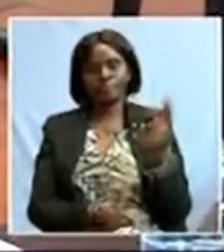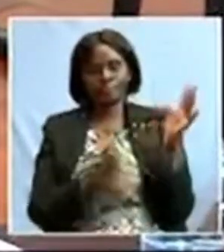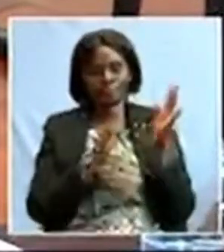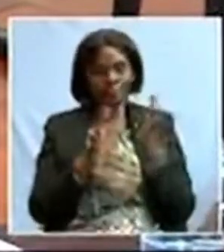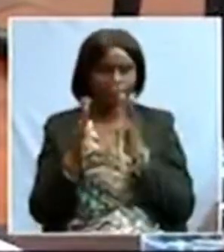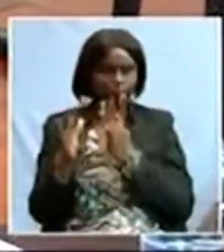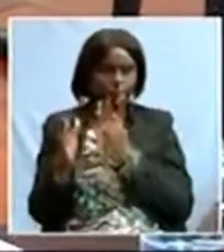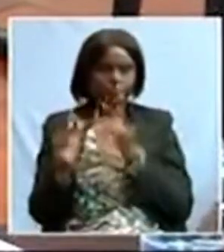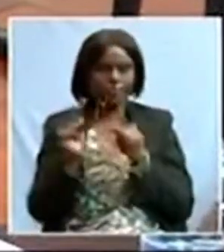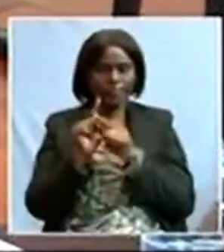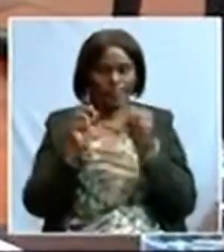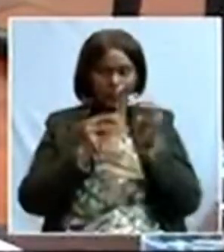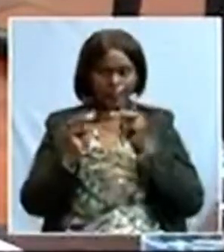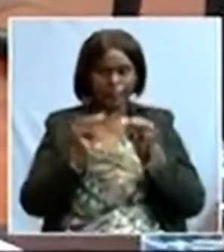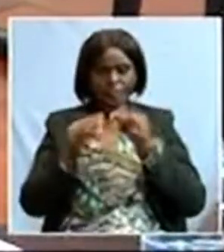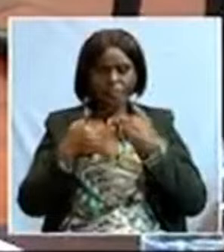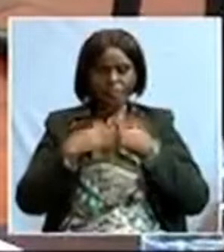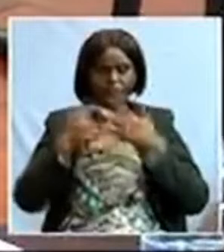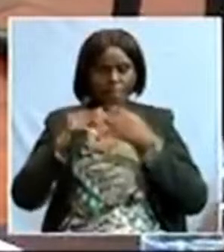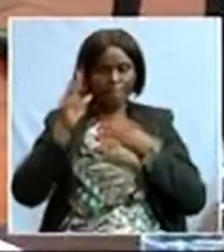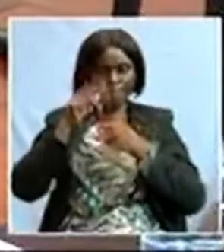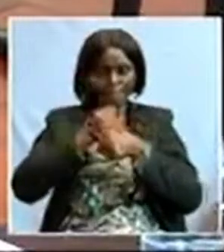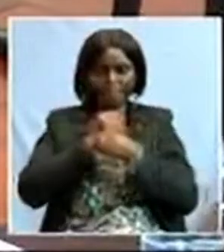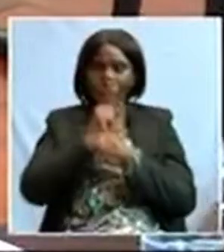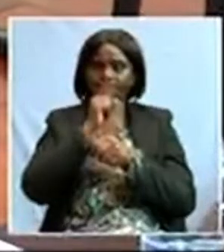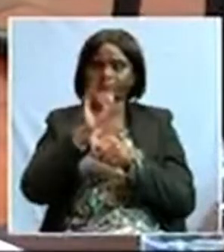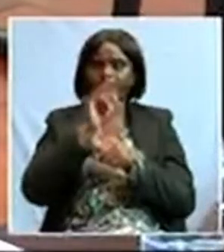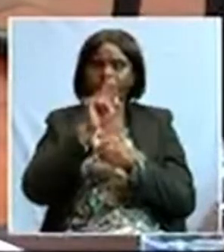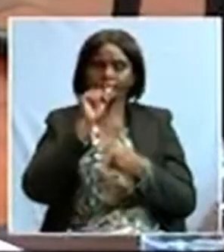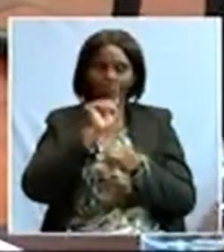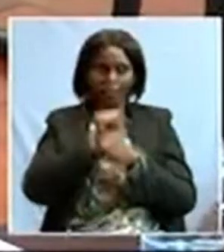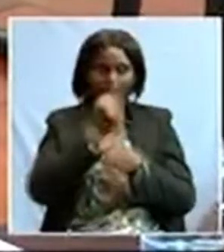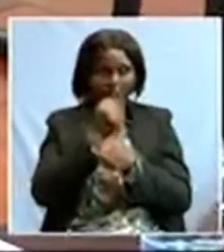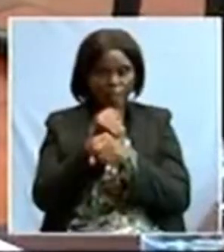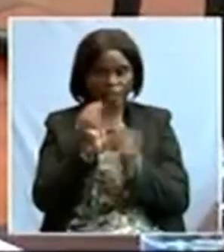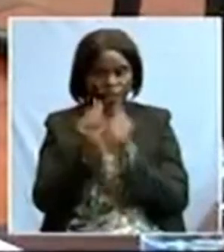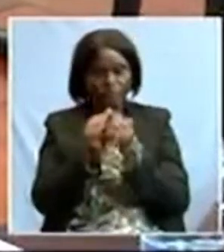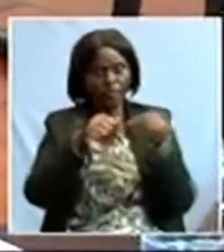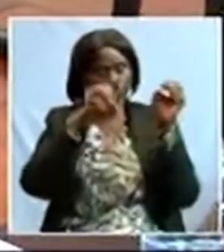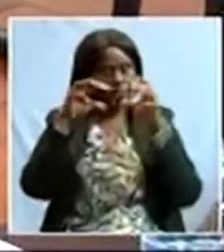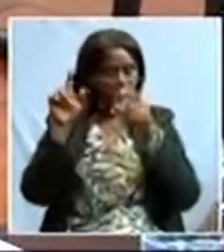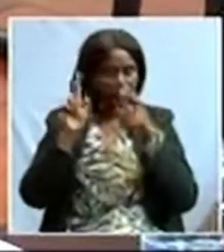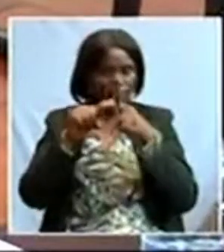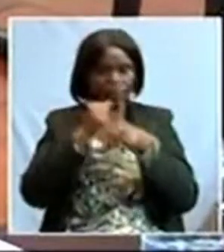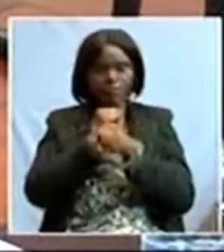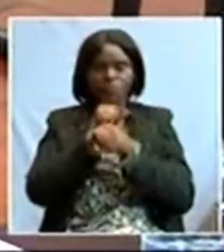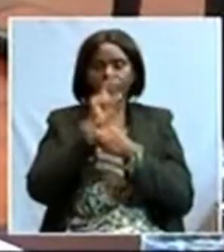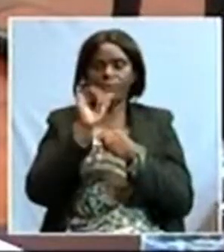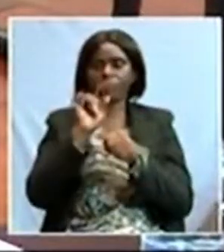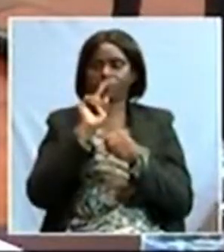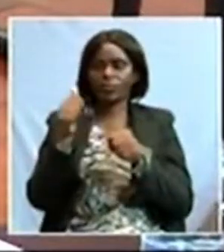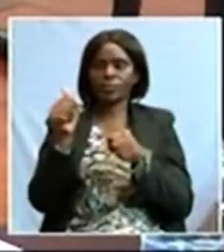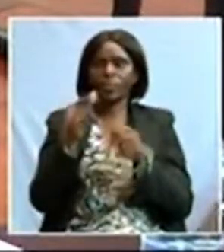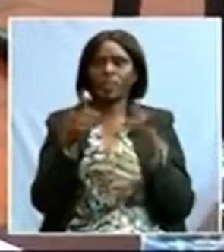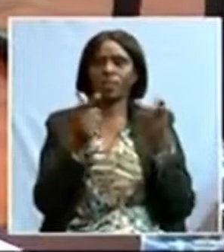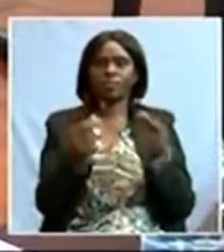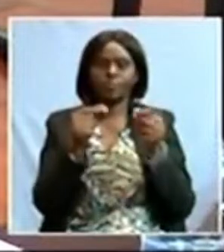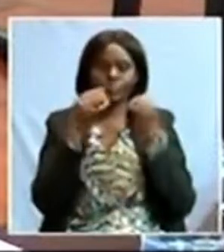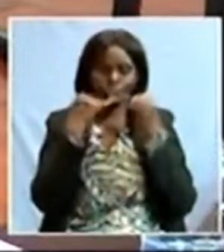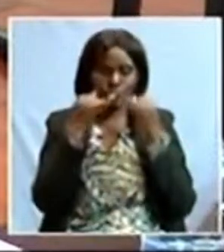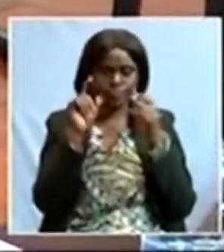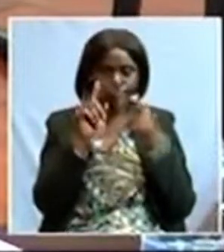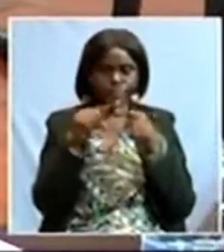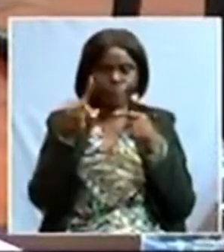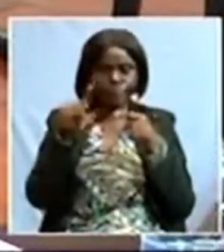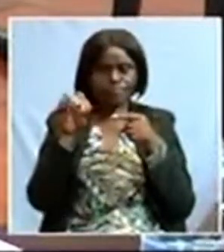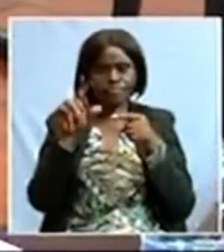Remedial measure. Management will ensure that it works hand in hand with ZESCO to ensure that there are regular updates on the